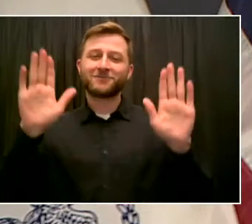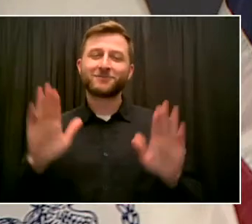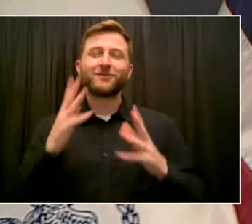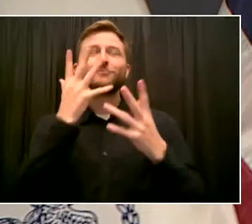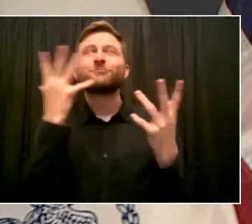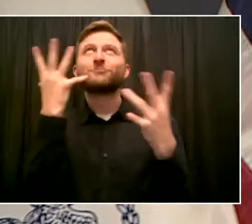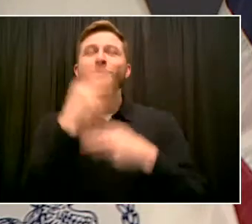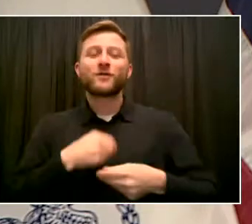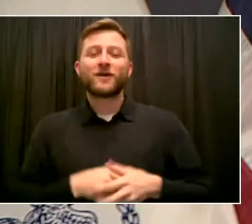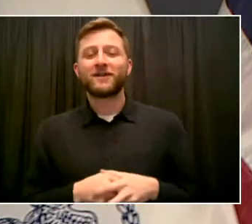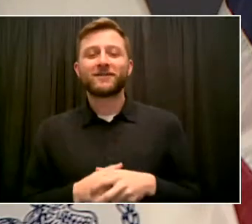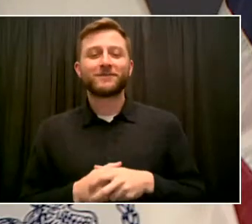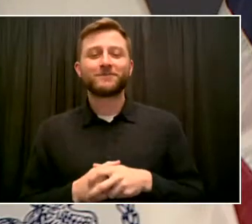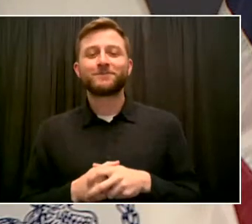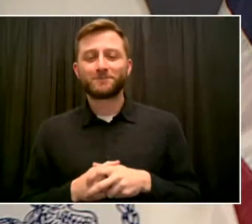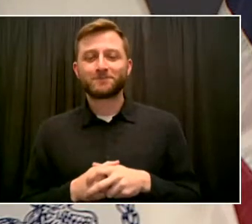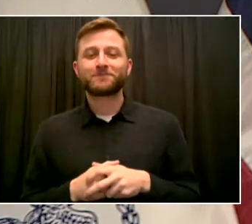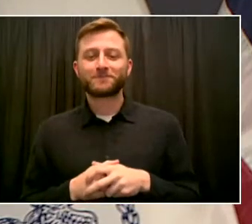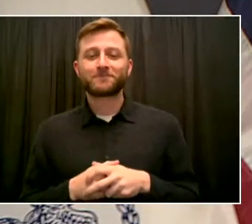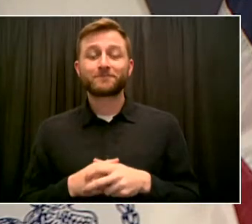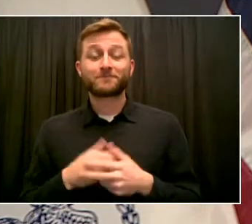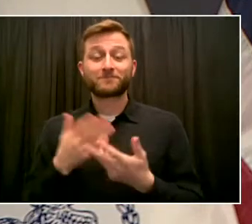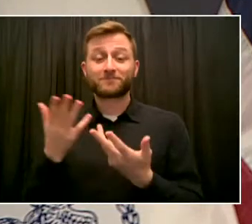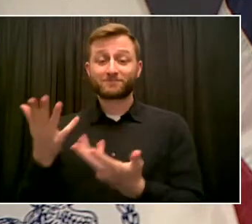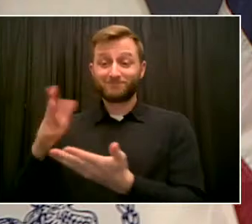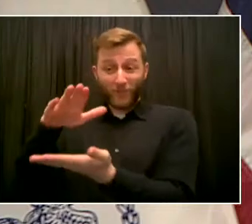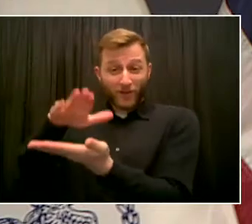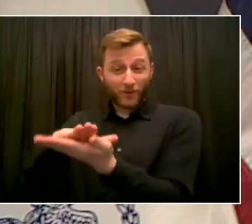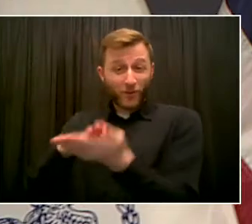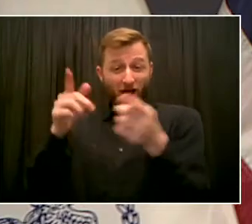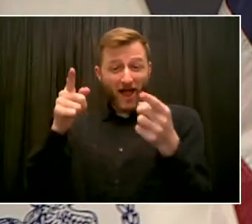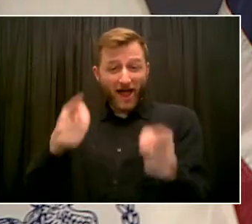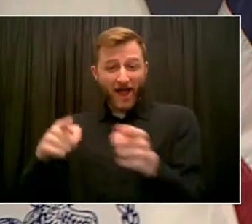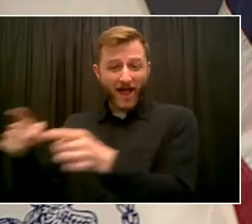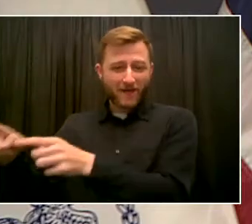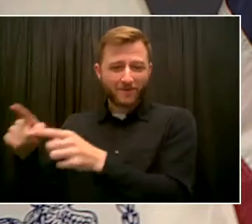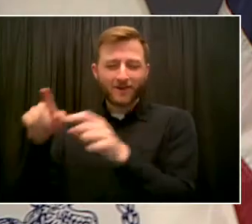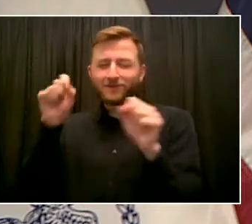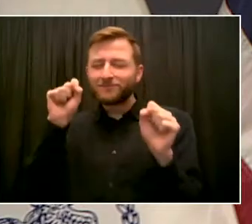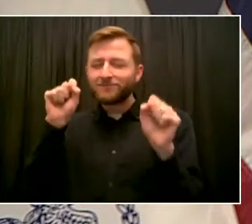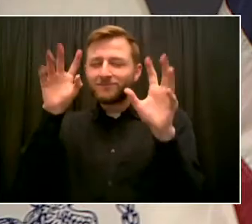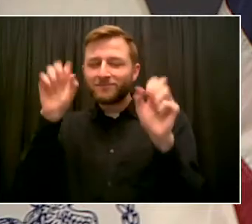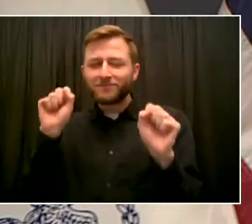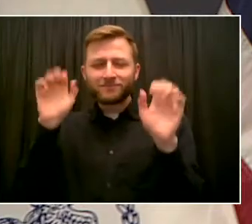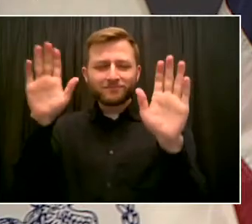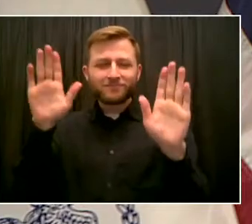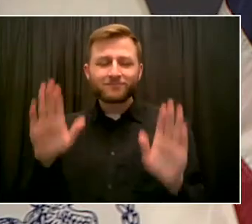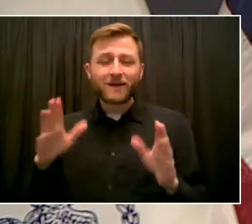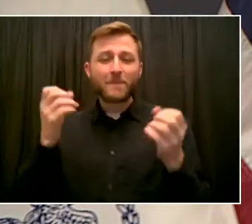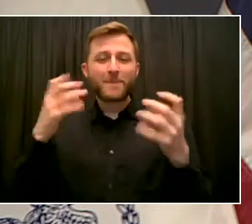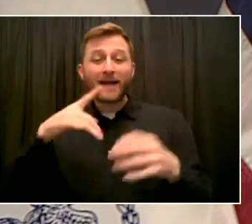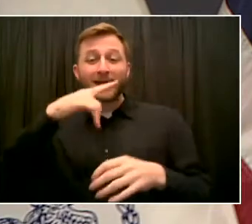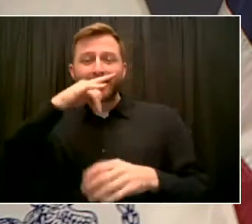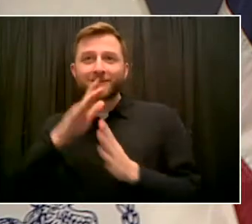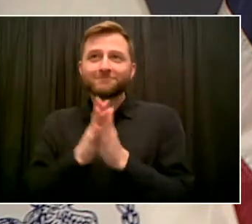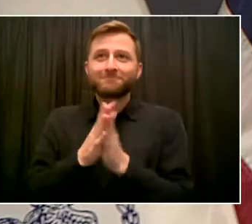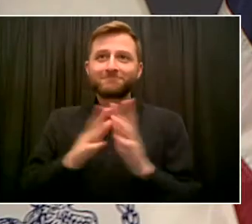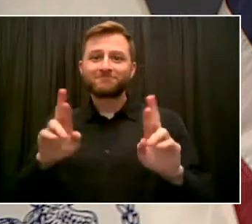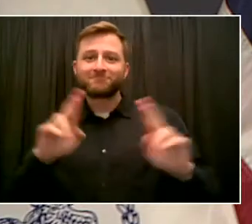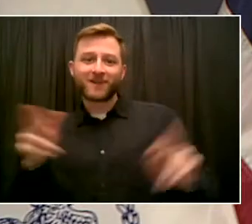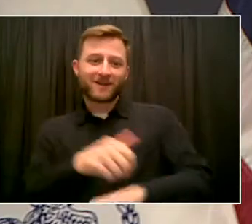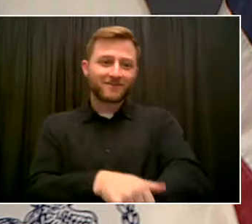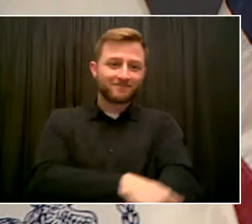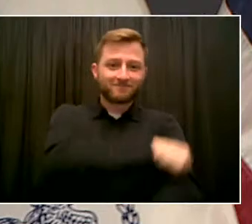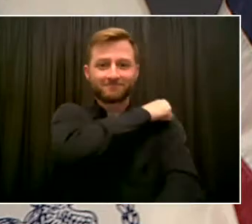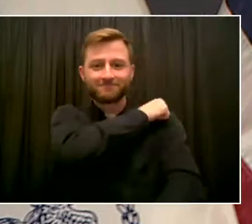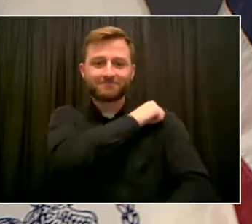me tell you, that is an amazing scene to see all those kids ready to go, parents there, so excited to